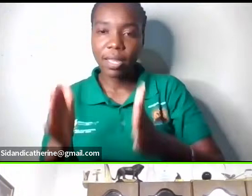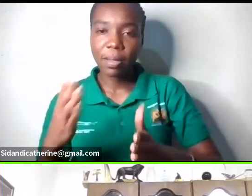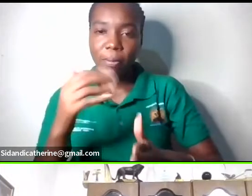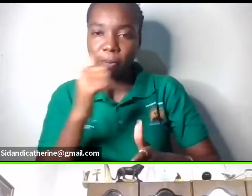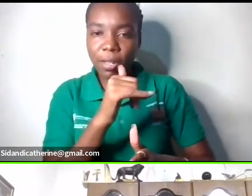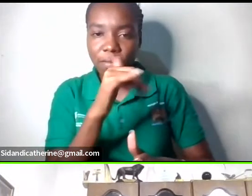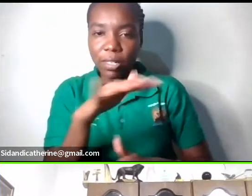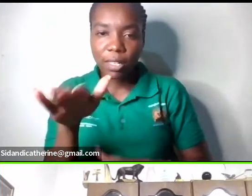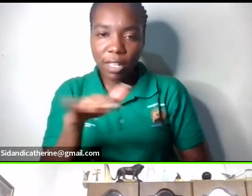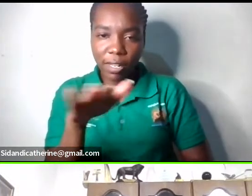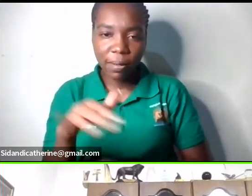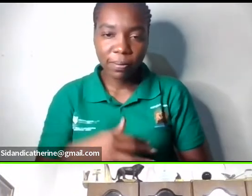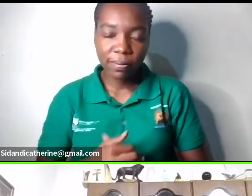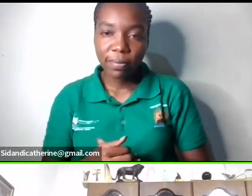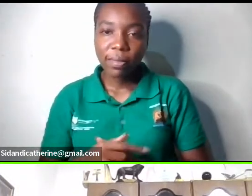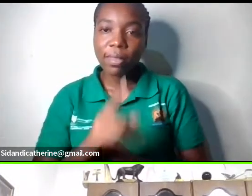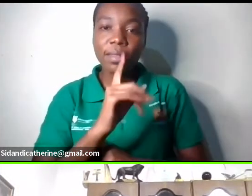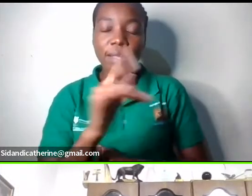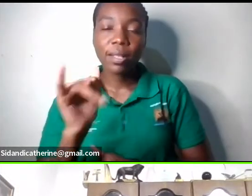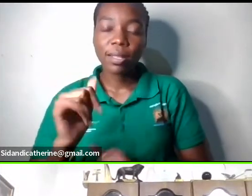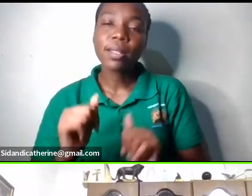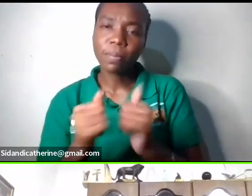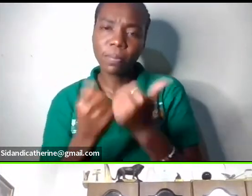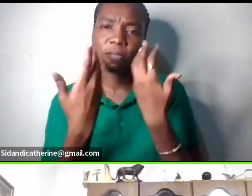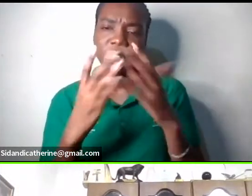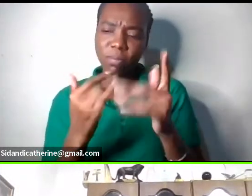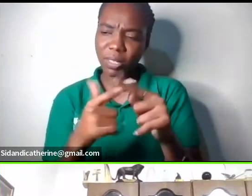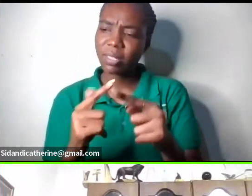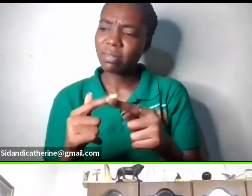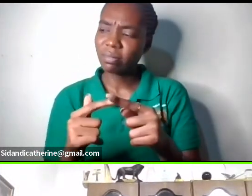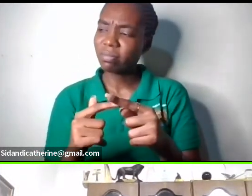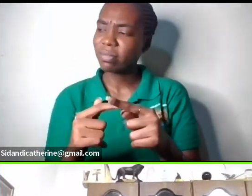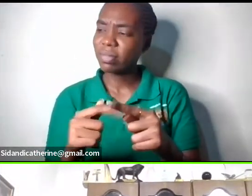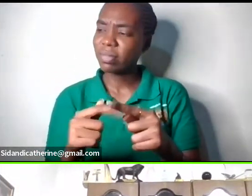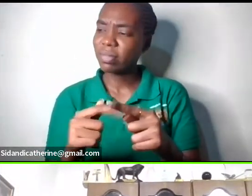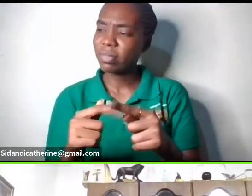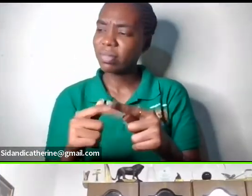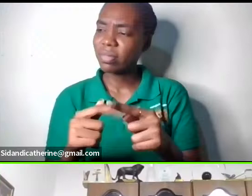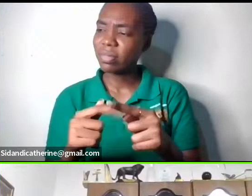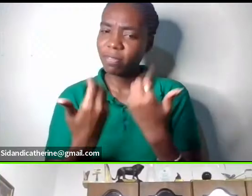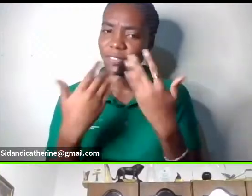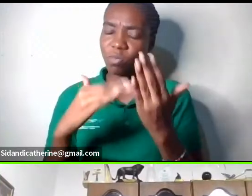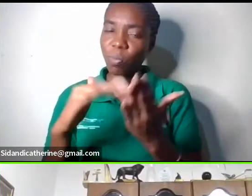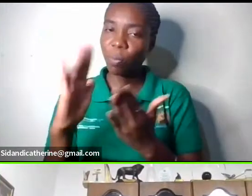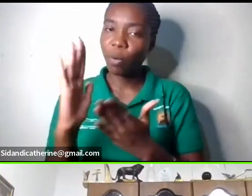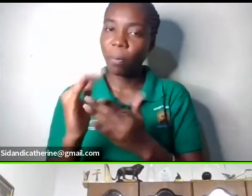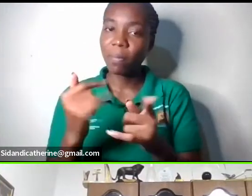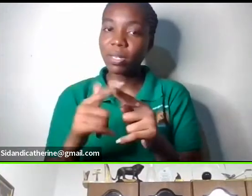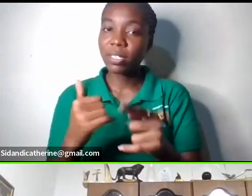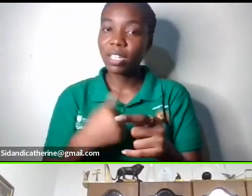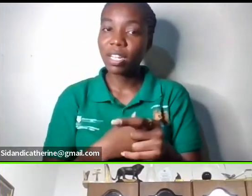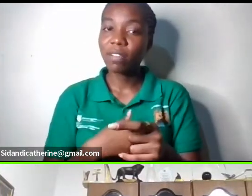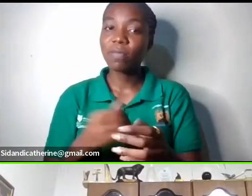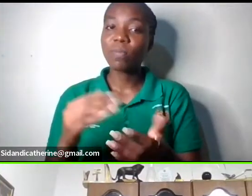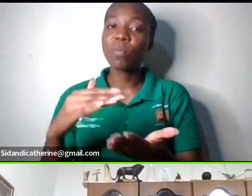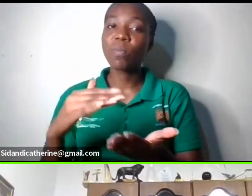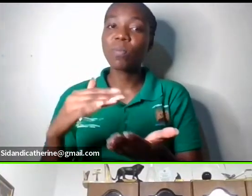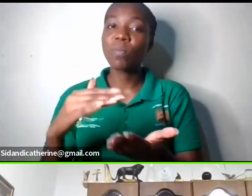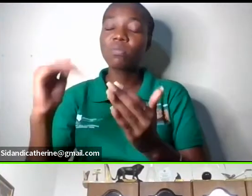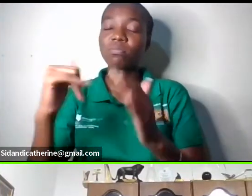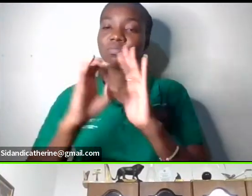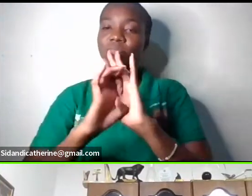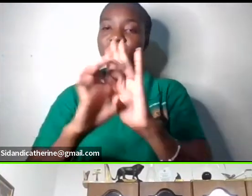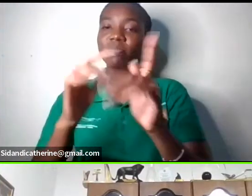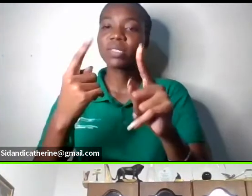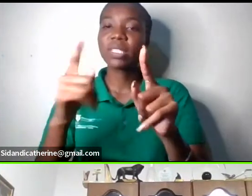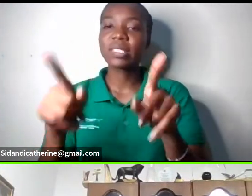So that has been there, but more than anything else, we have a classic example like the expressway today in Nairobi. That